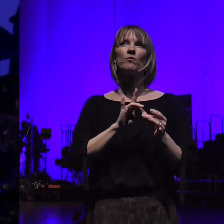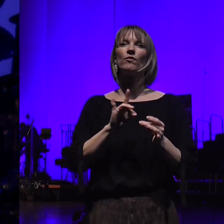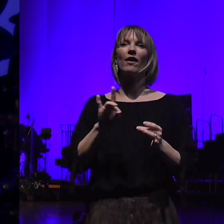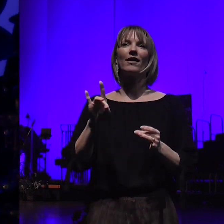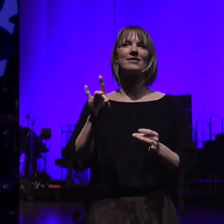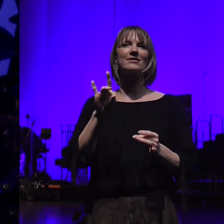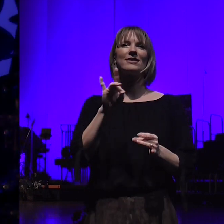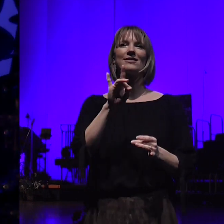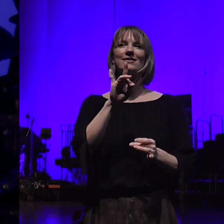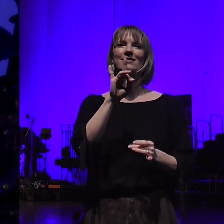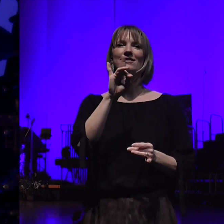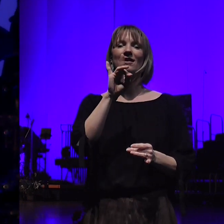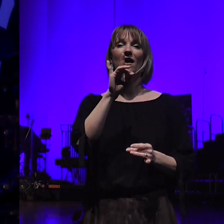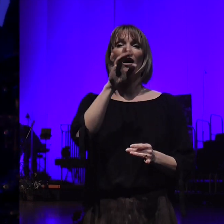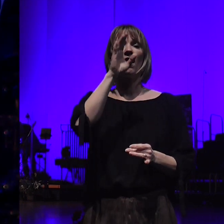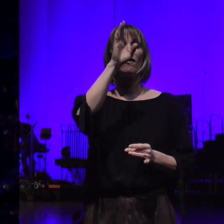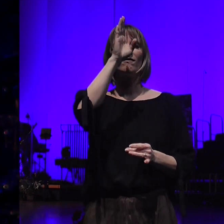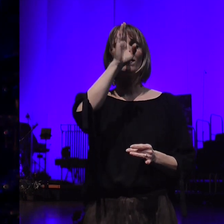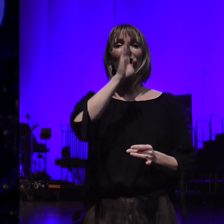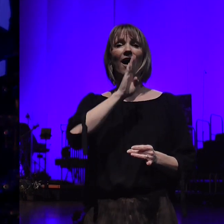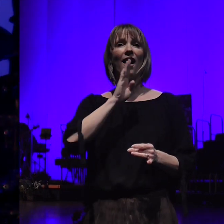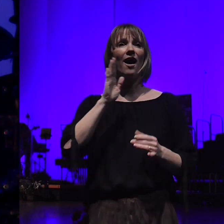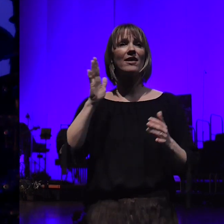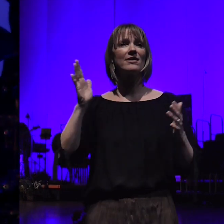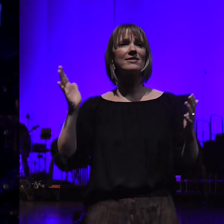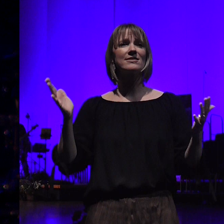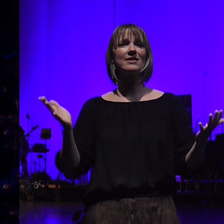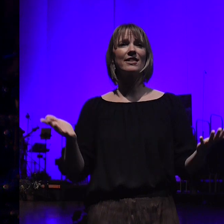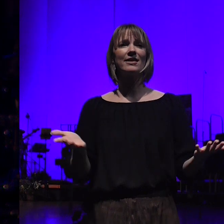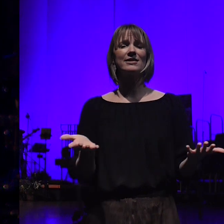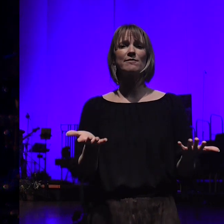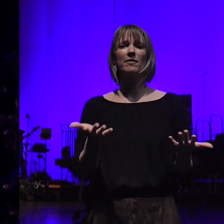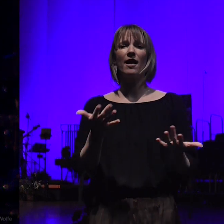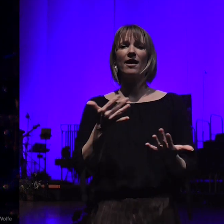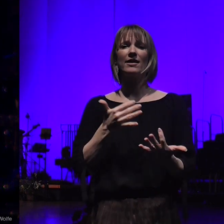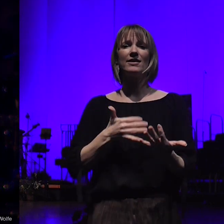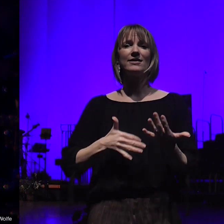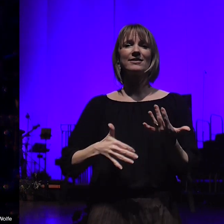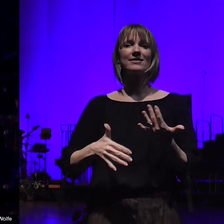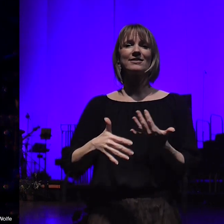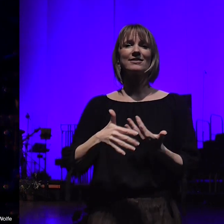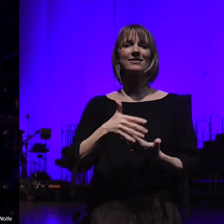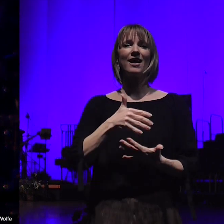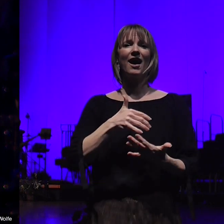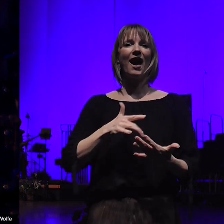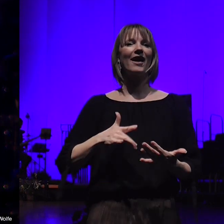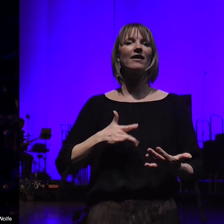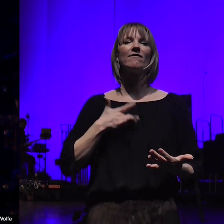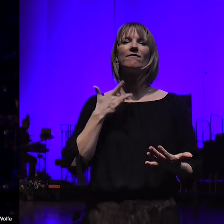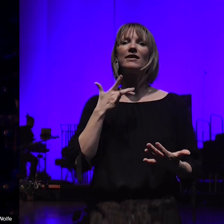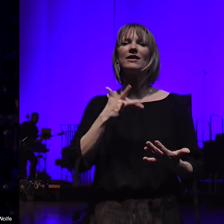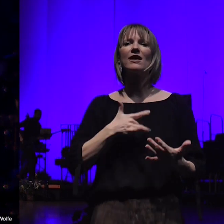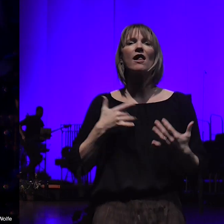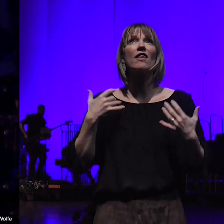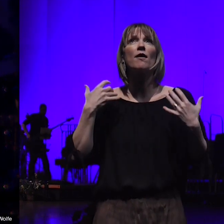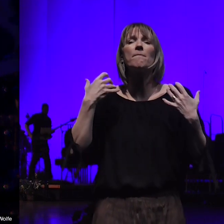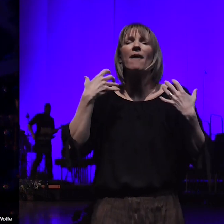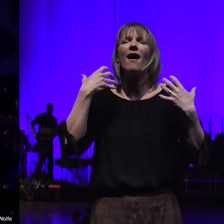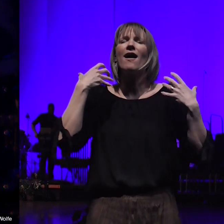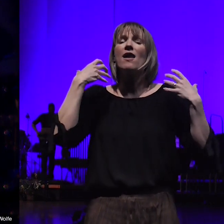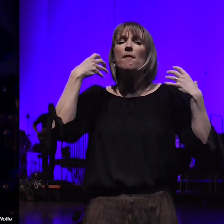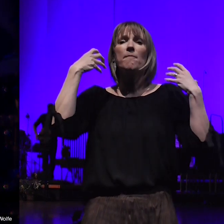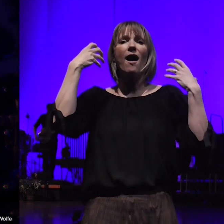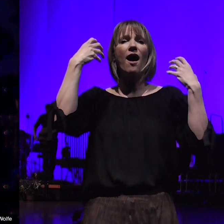Surely the presence of God is in this place. I can feel